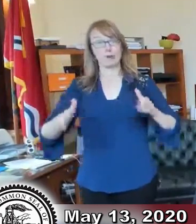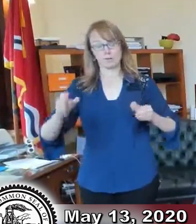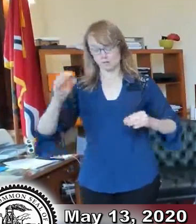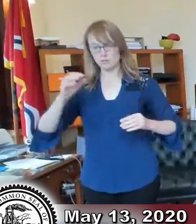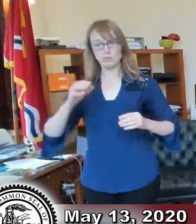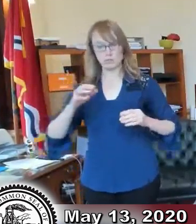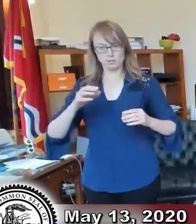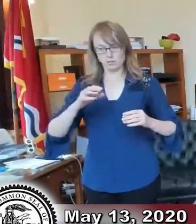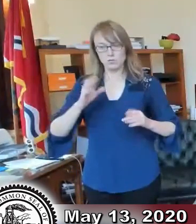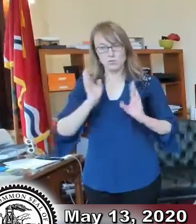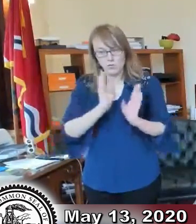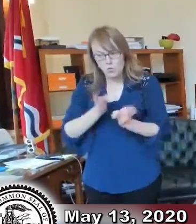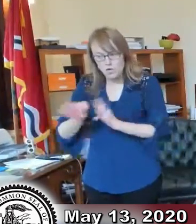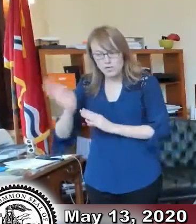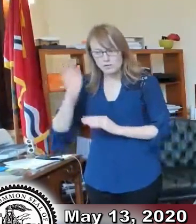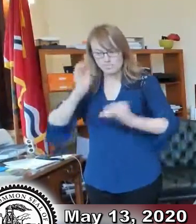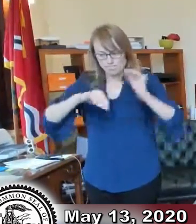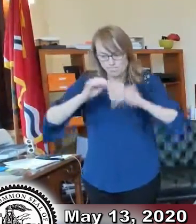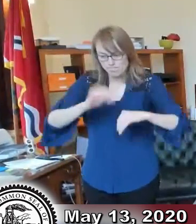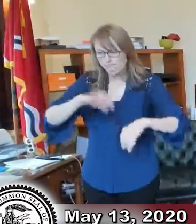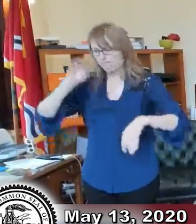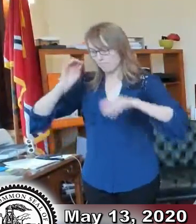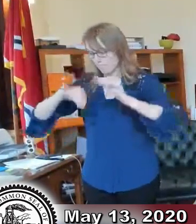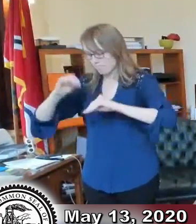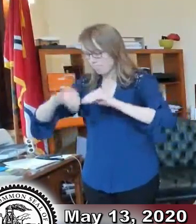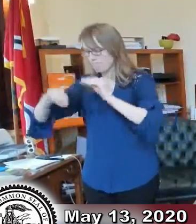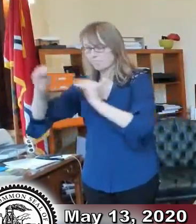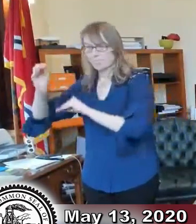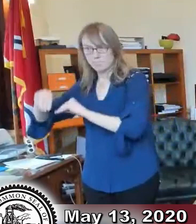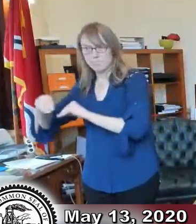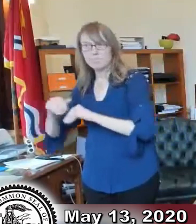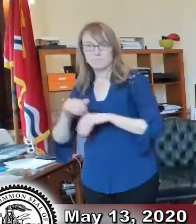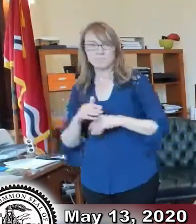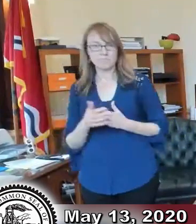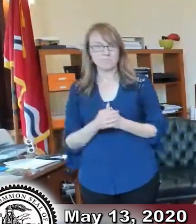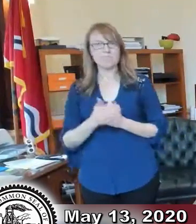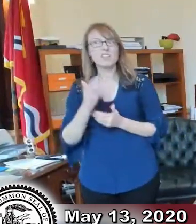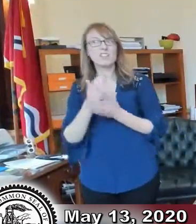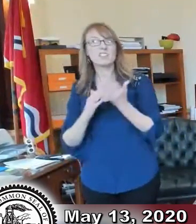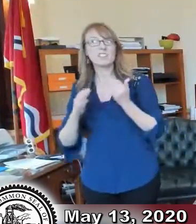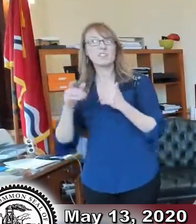that especially some of the senior buildings,